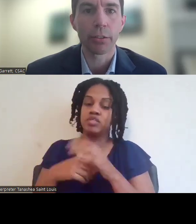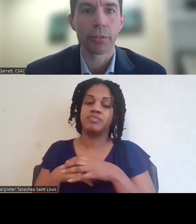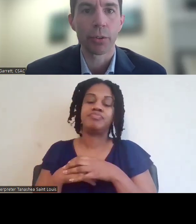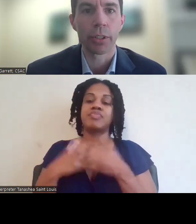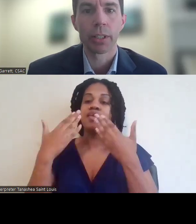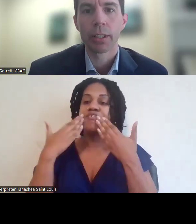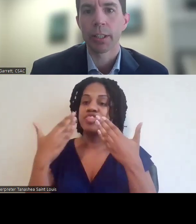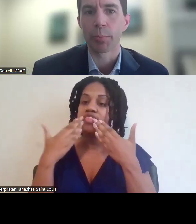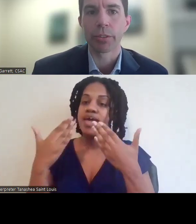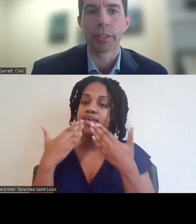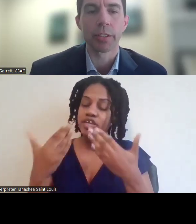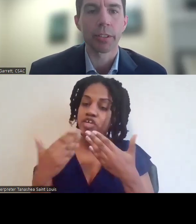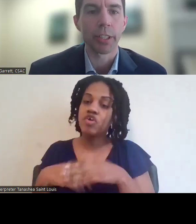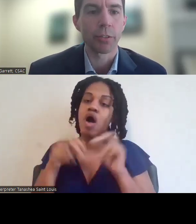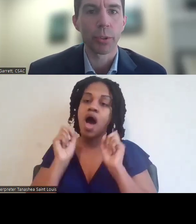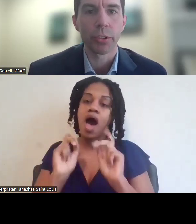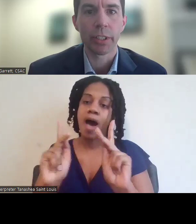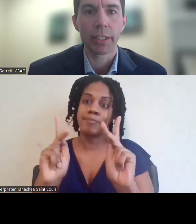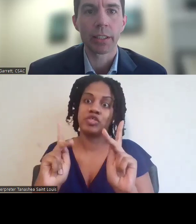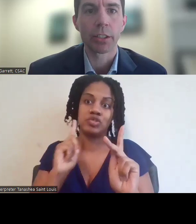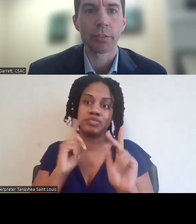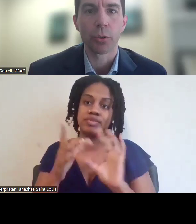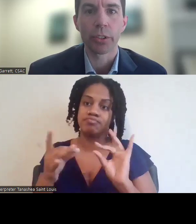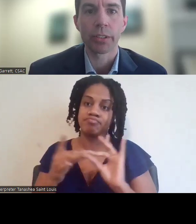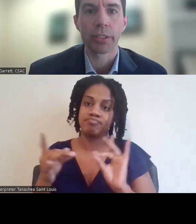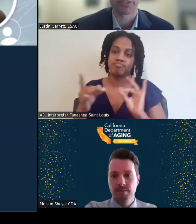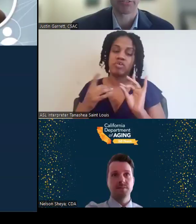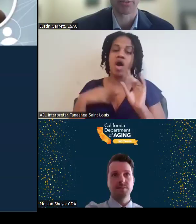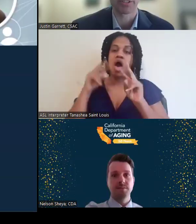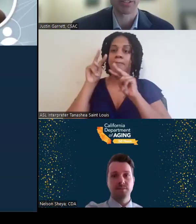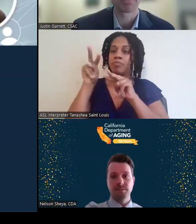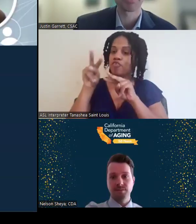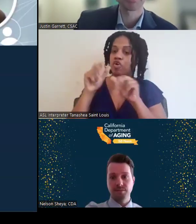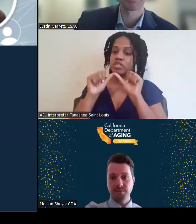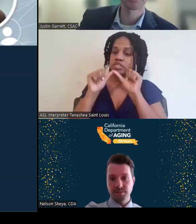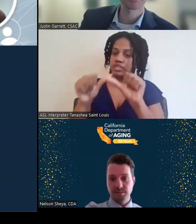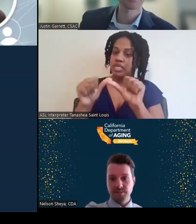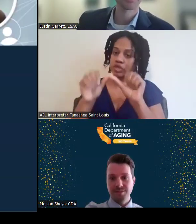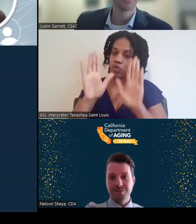thank you for the opportunity to say a few words today, and looking forward to continuing the great work.